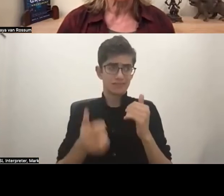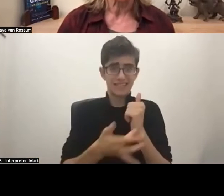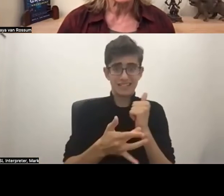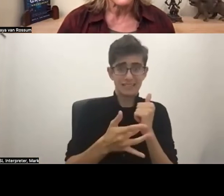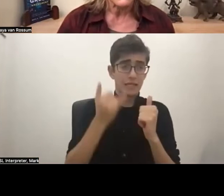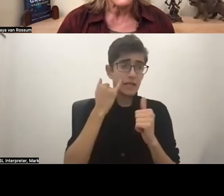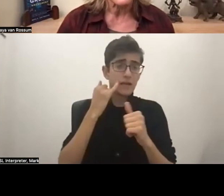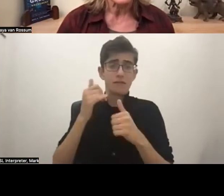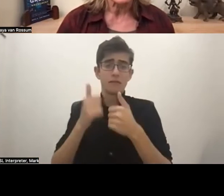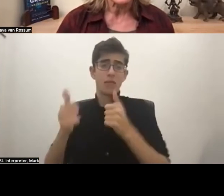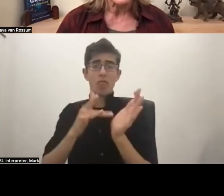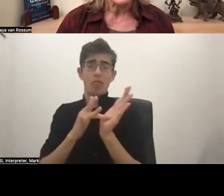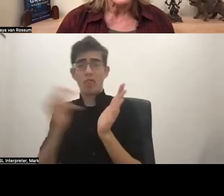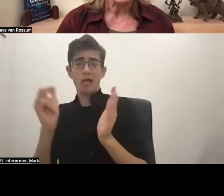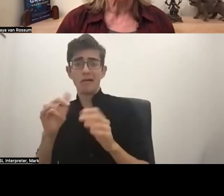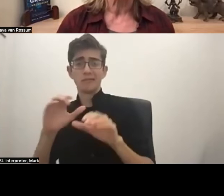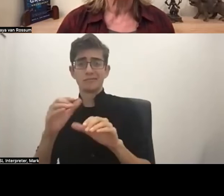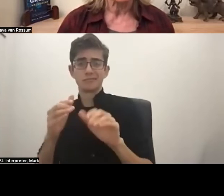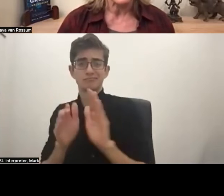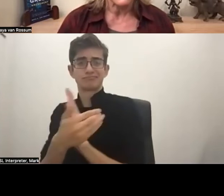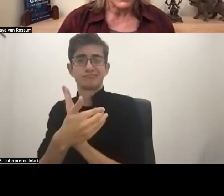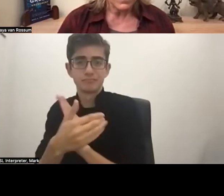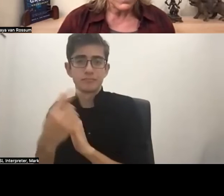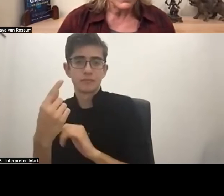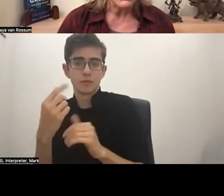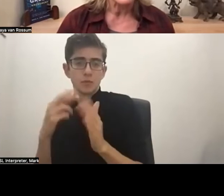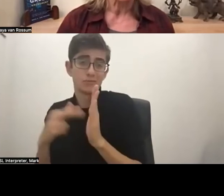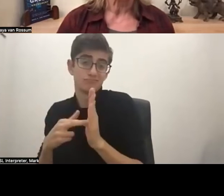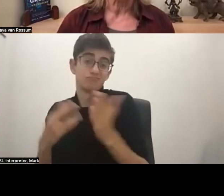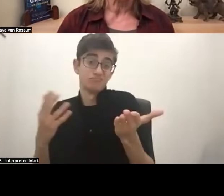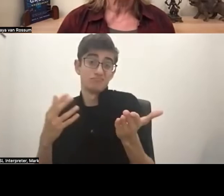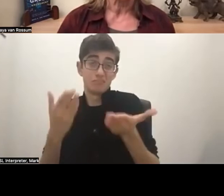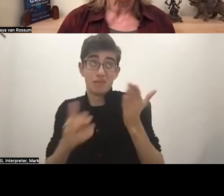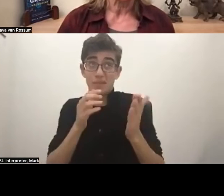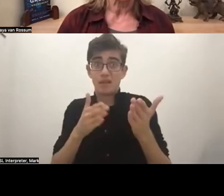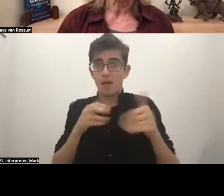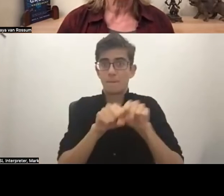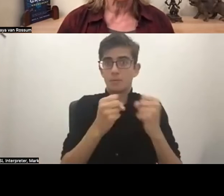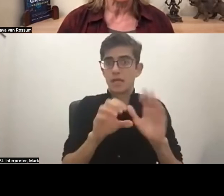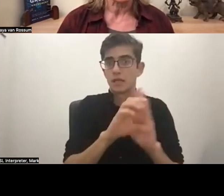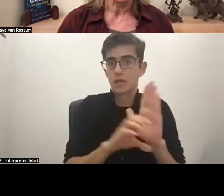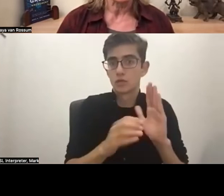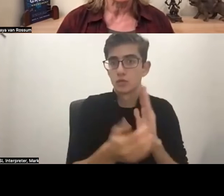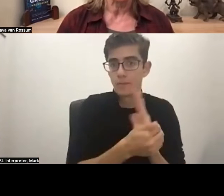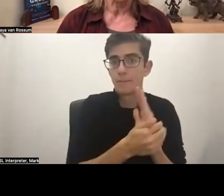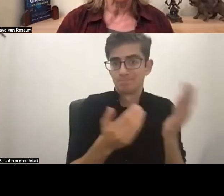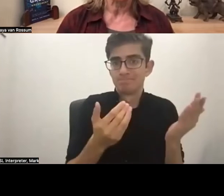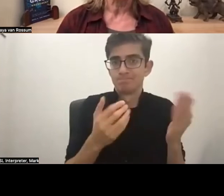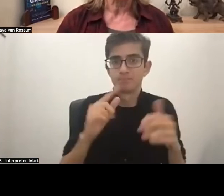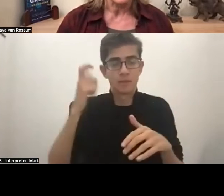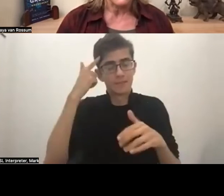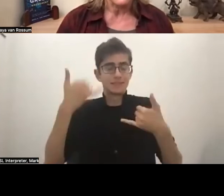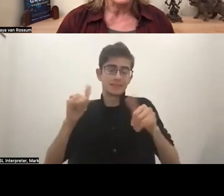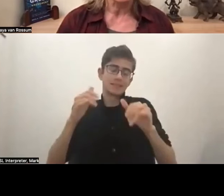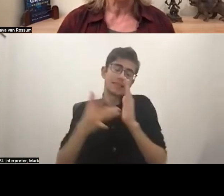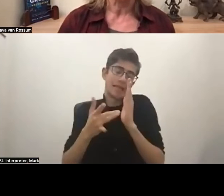The government still may have done their duty and discharged their duty in making that decision, even though, and